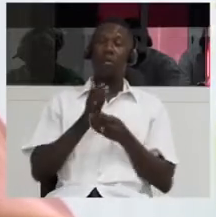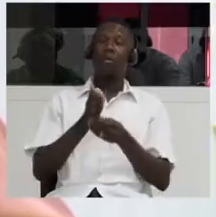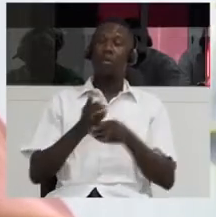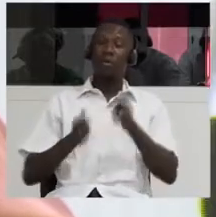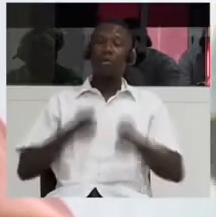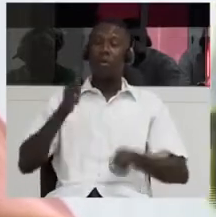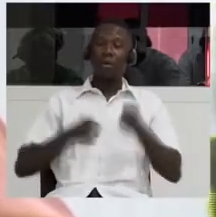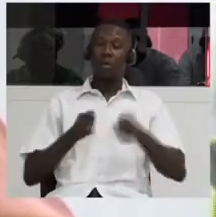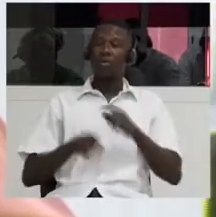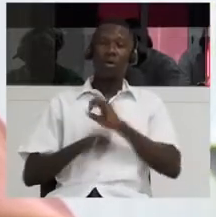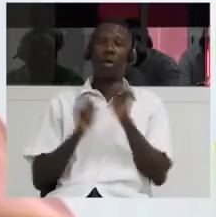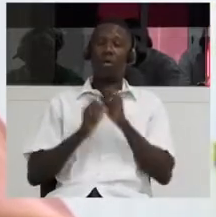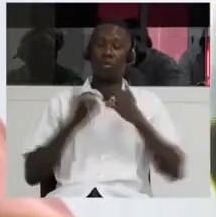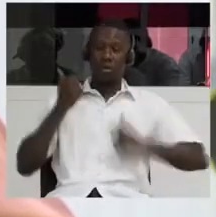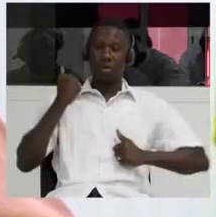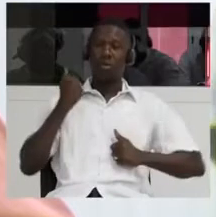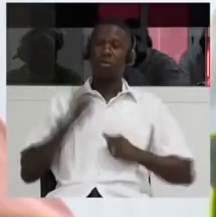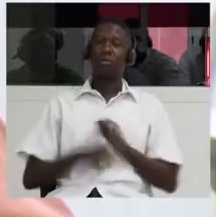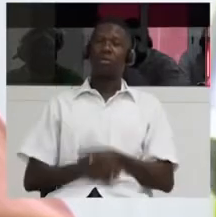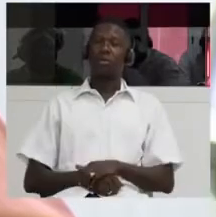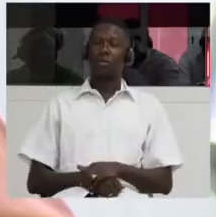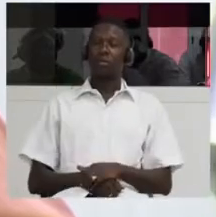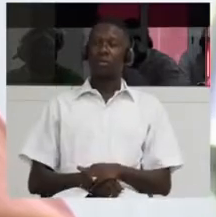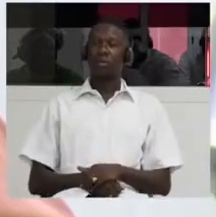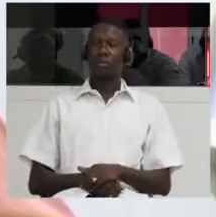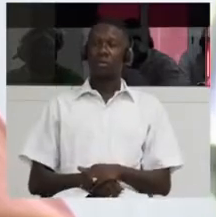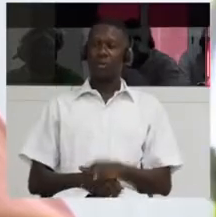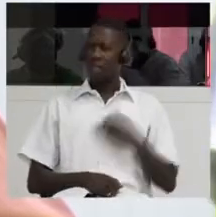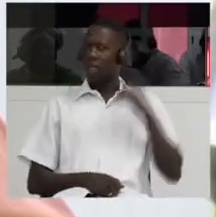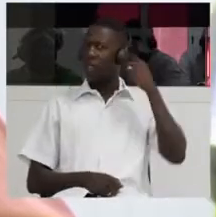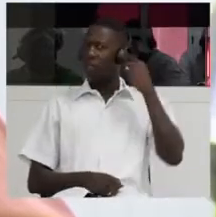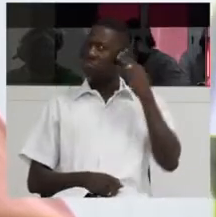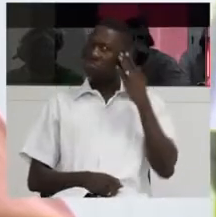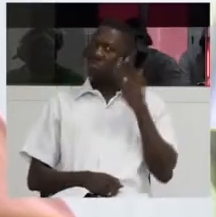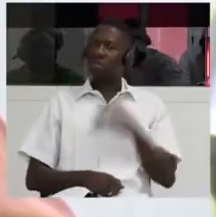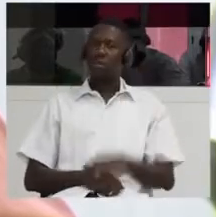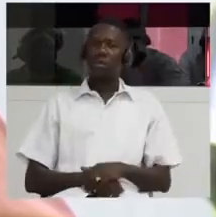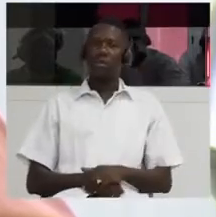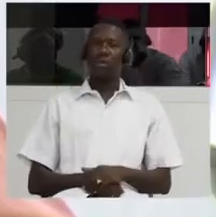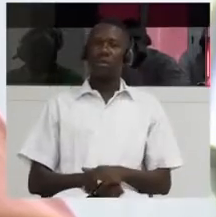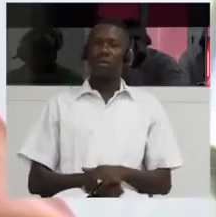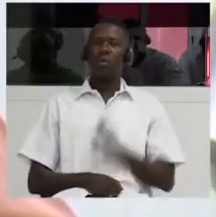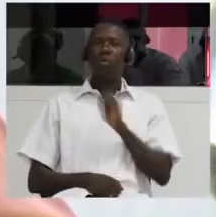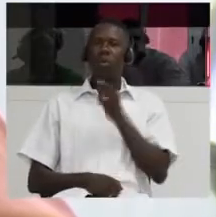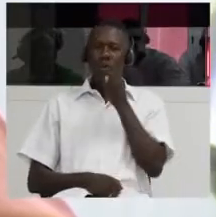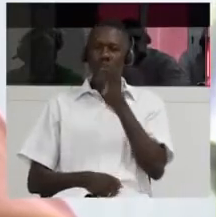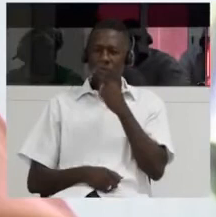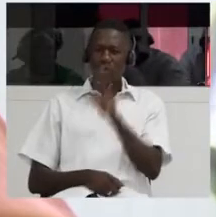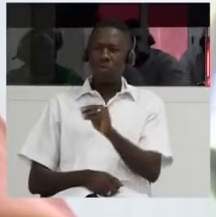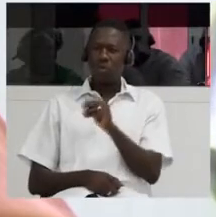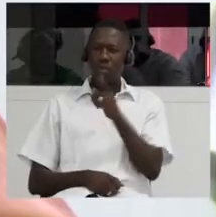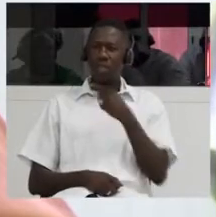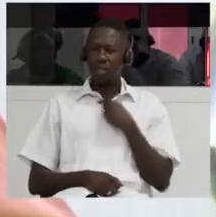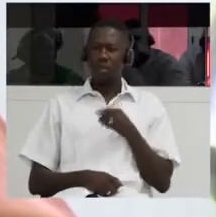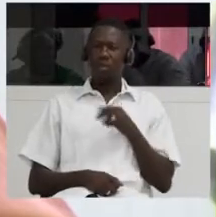So that rang a bell in me. What were you supposed to do in that parade, the guard